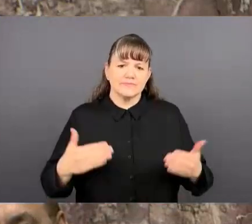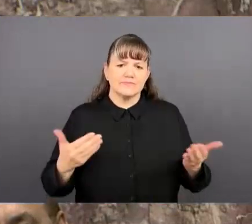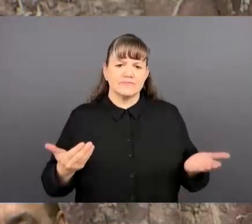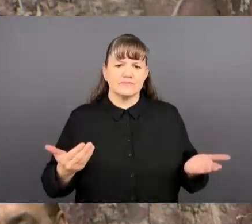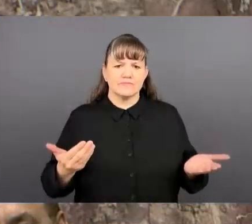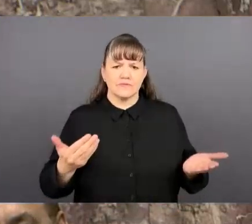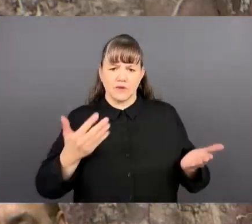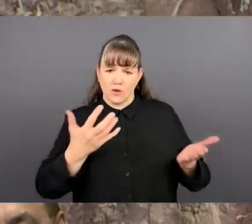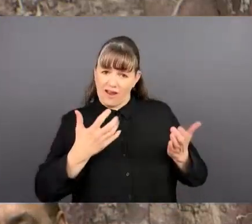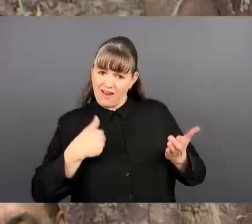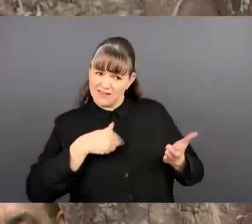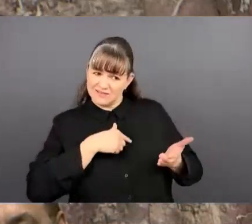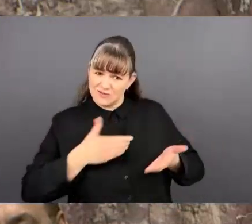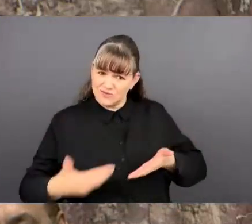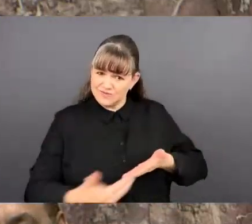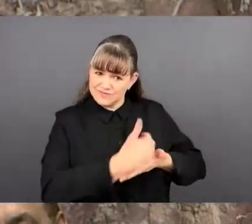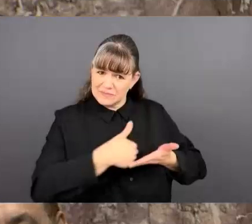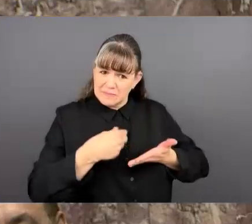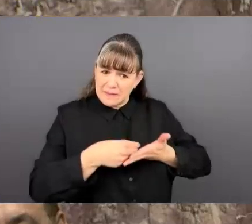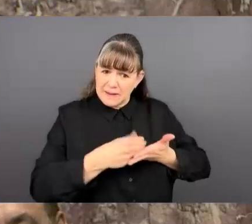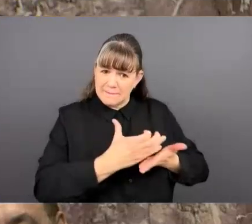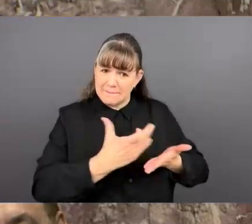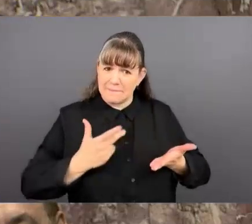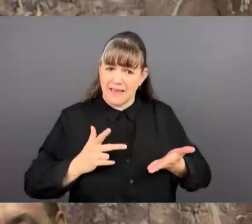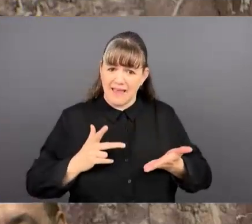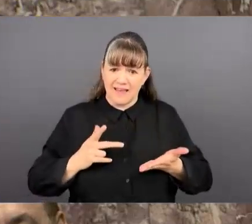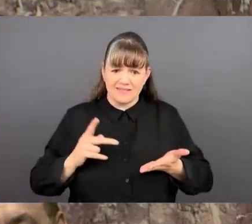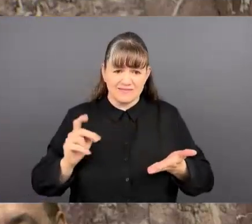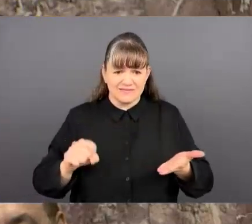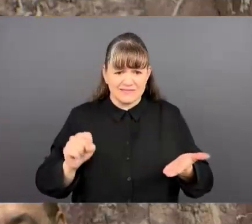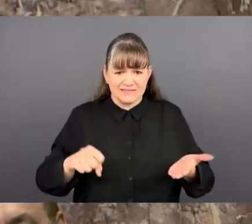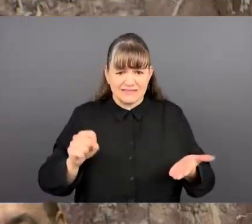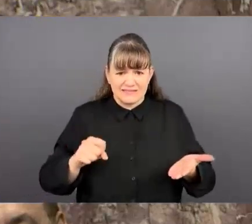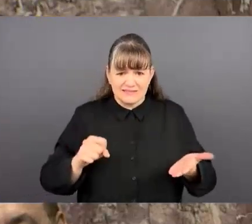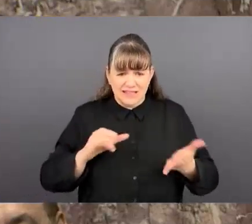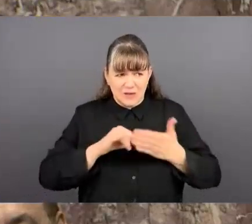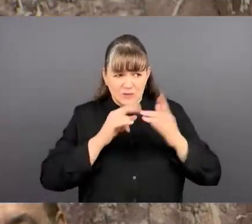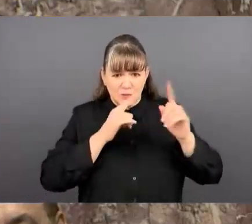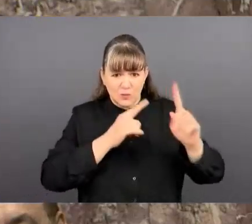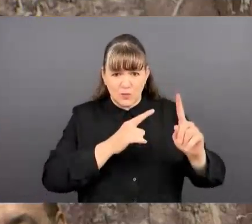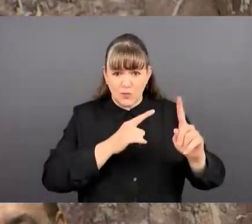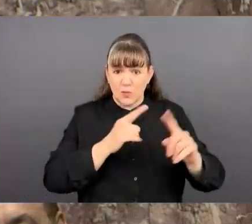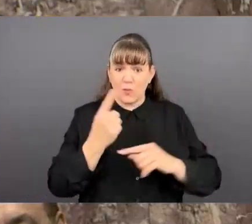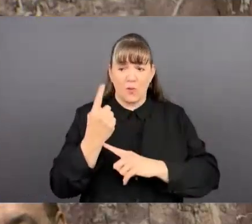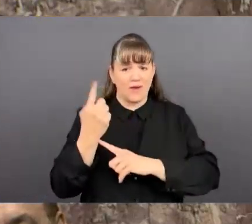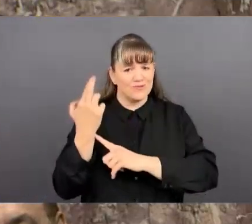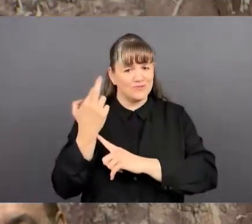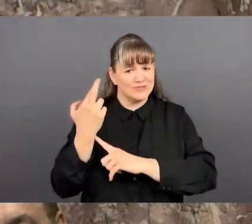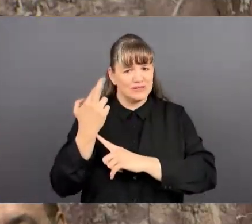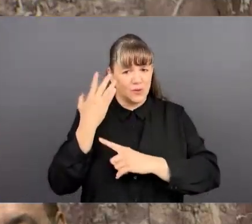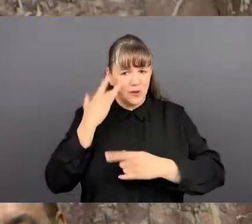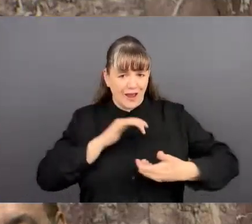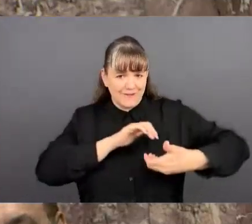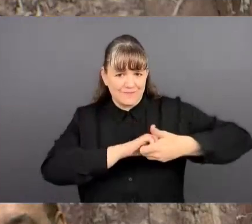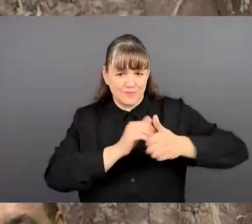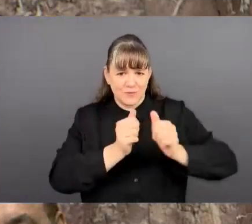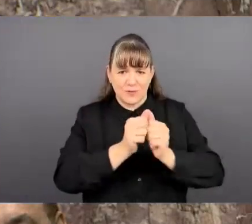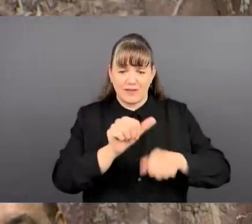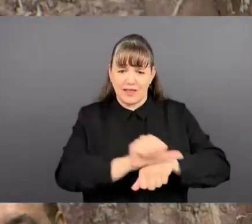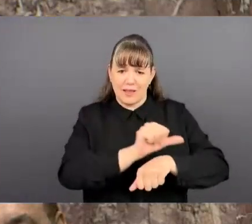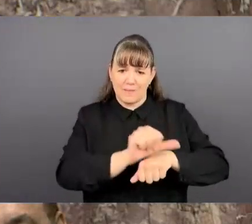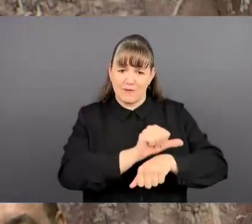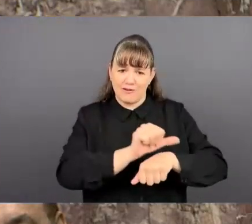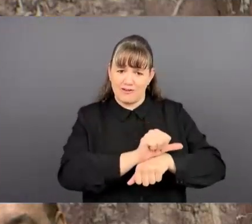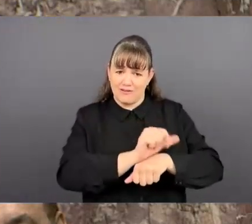reasons why we're working closely with the province of Alberta on joint initiatives to ensure that we act together in this